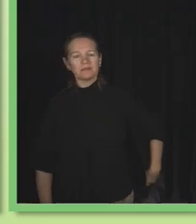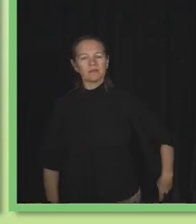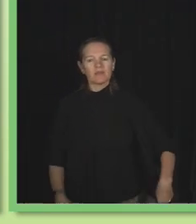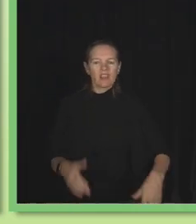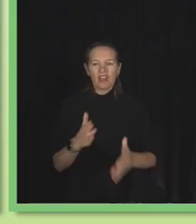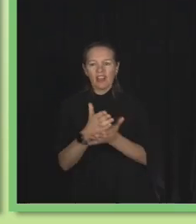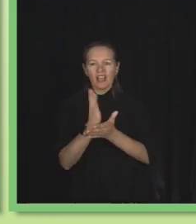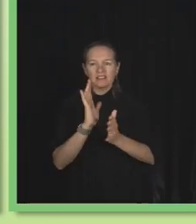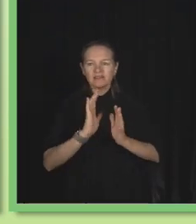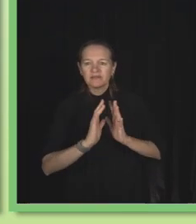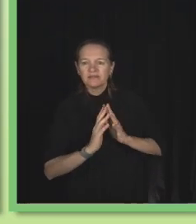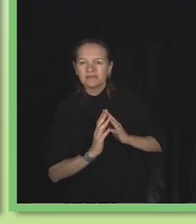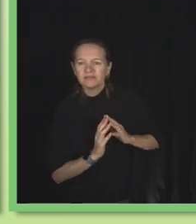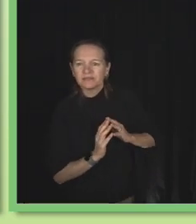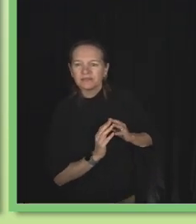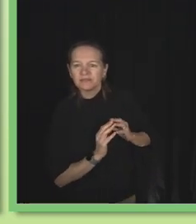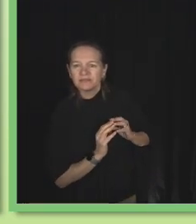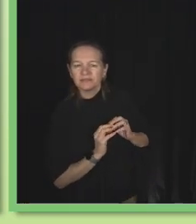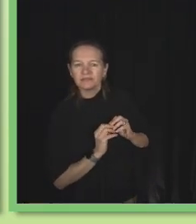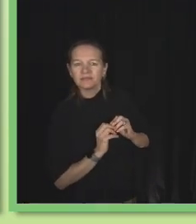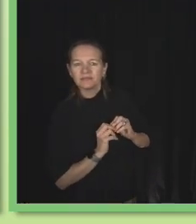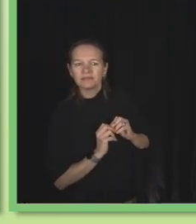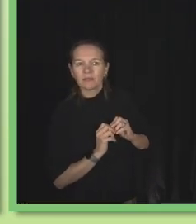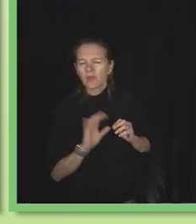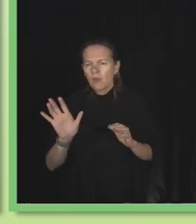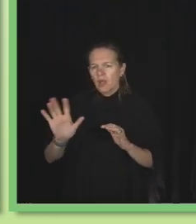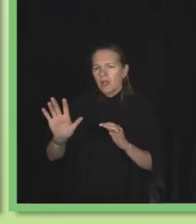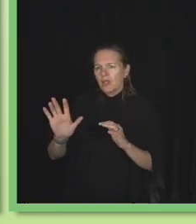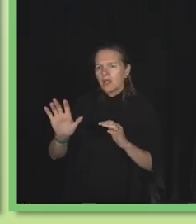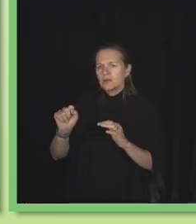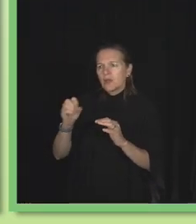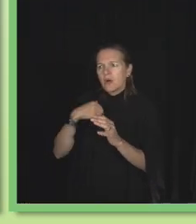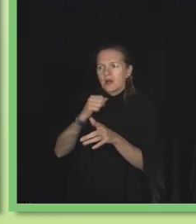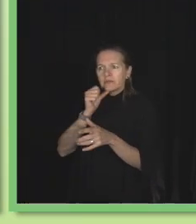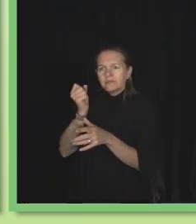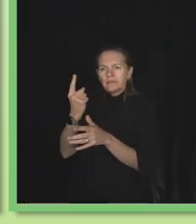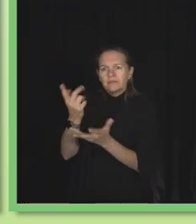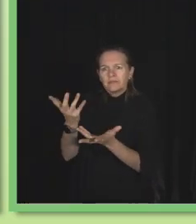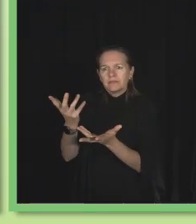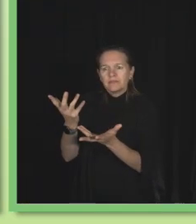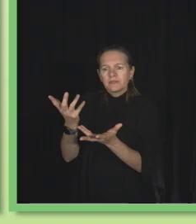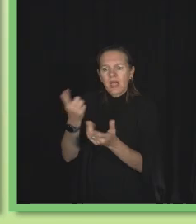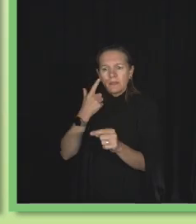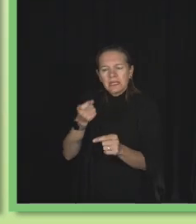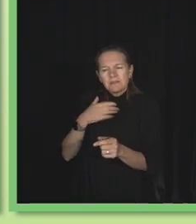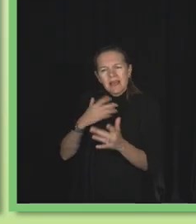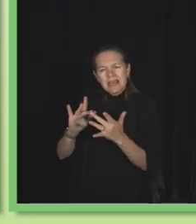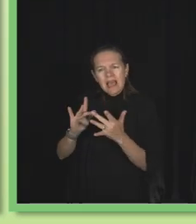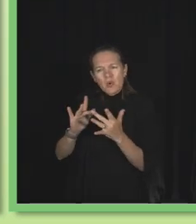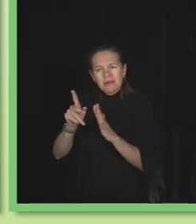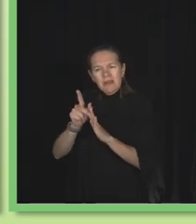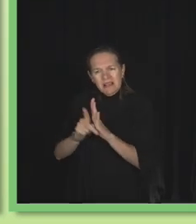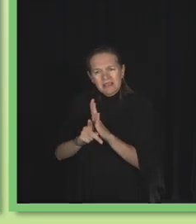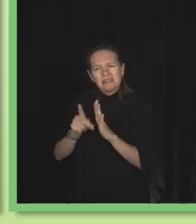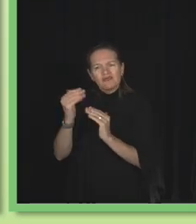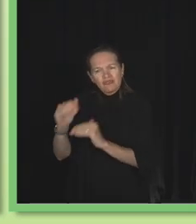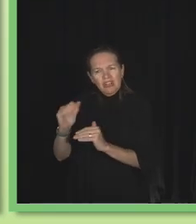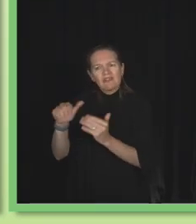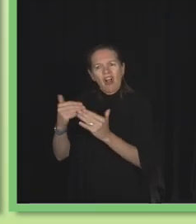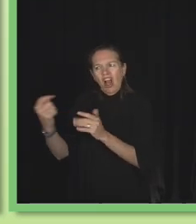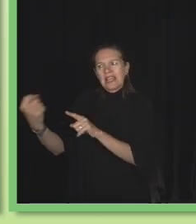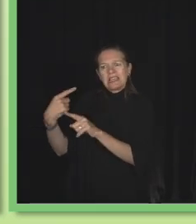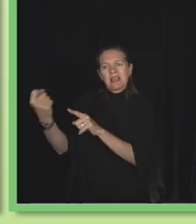All right. Well, so I don't understand because my network policies restrict all